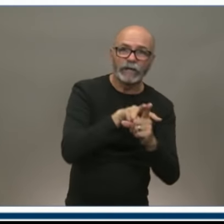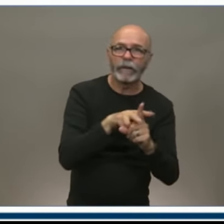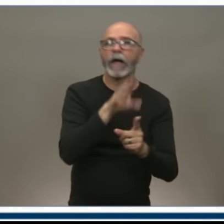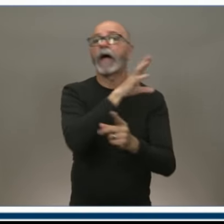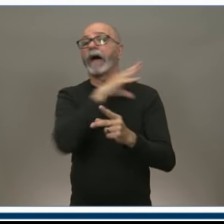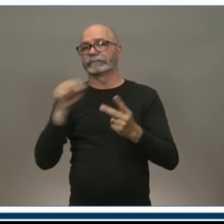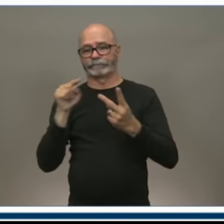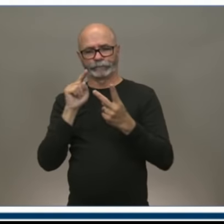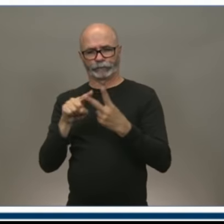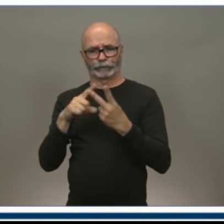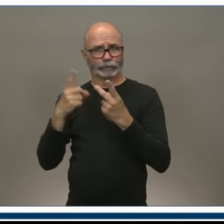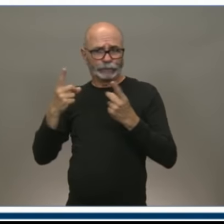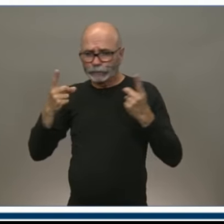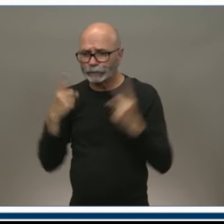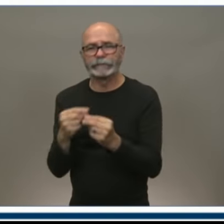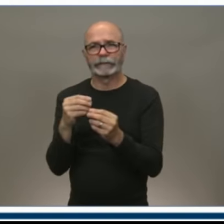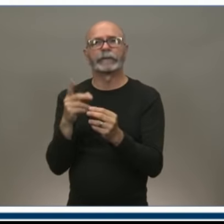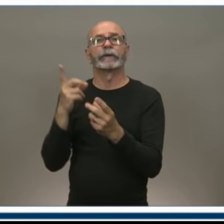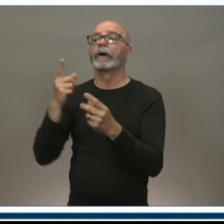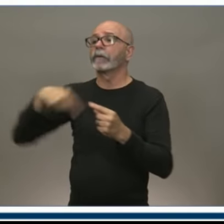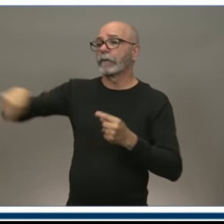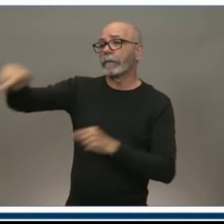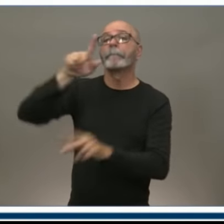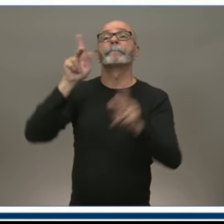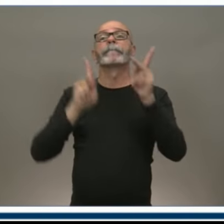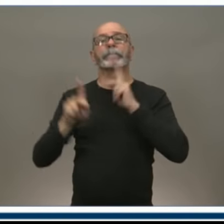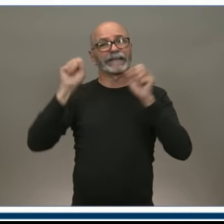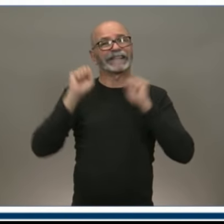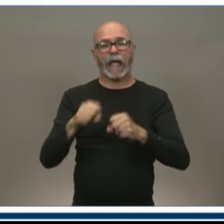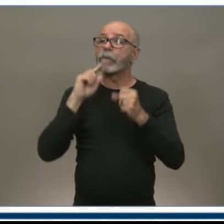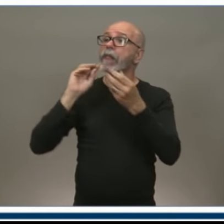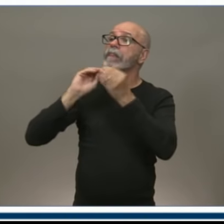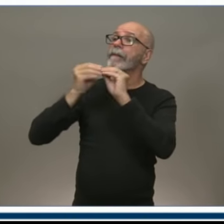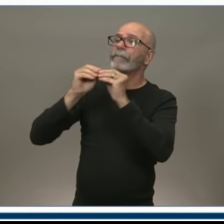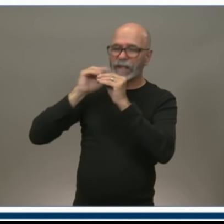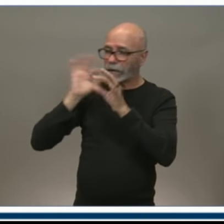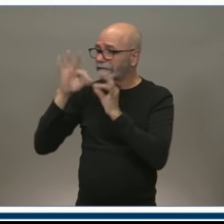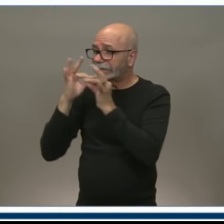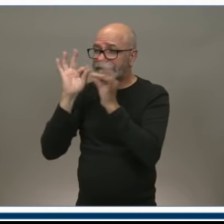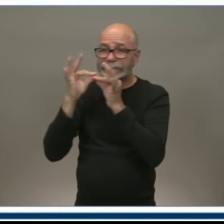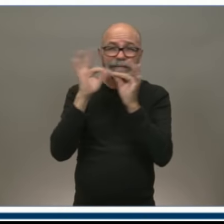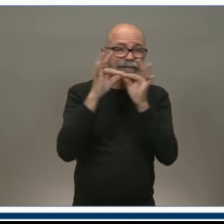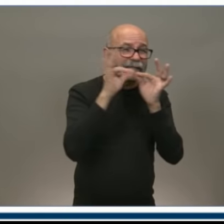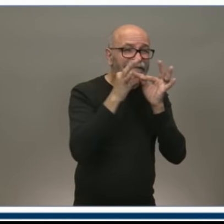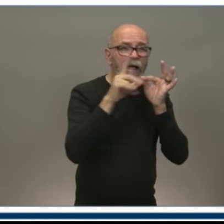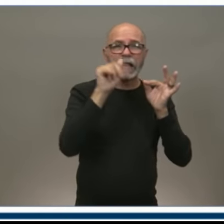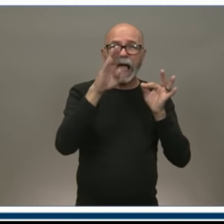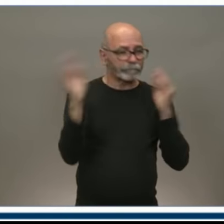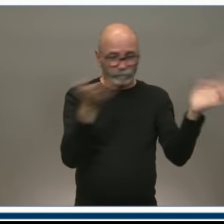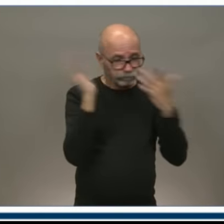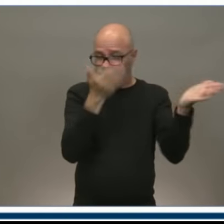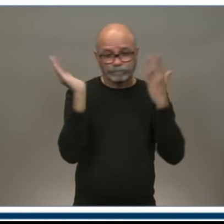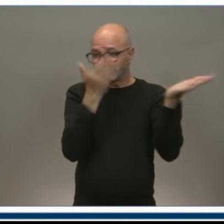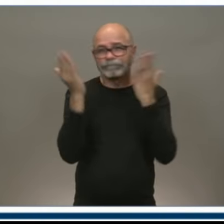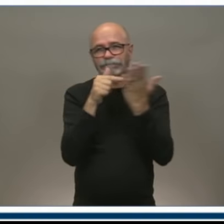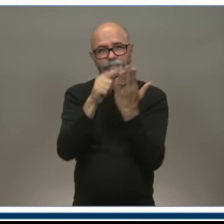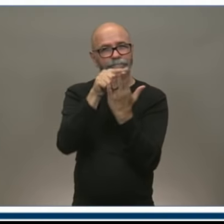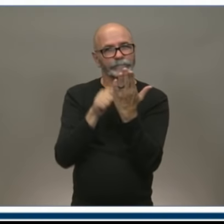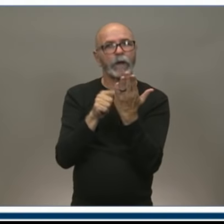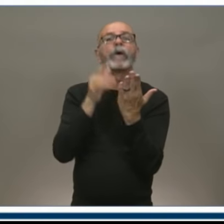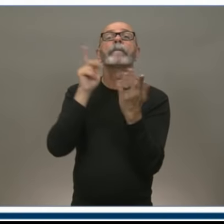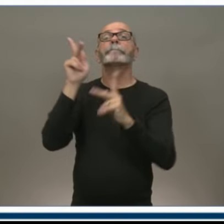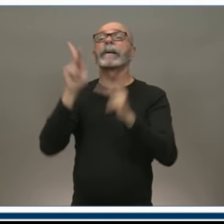follow, we're building more capacity in our assessment centers. We have more lab capacity. And ultimately, if people put in their, give an email,